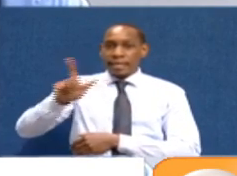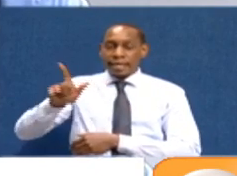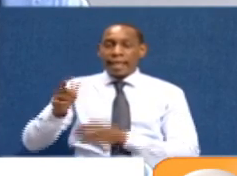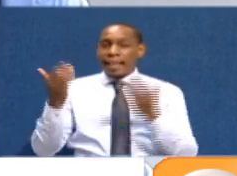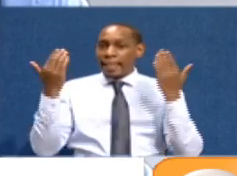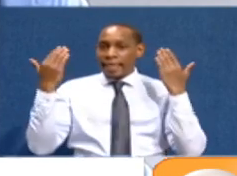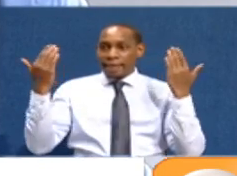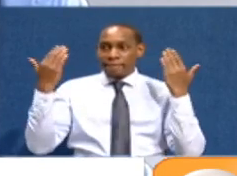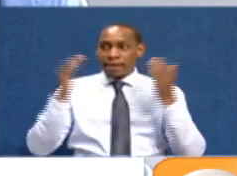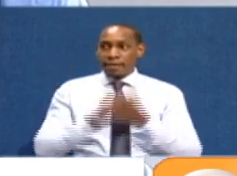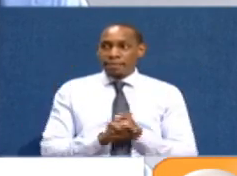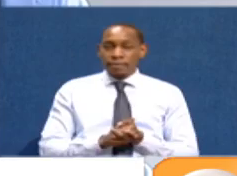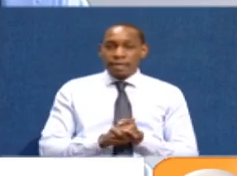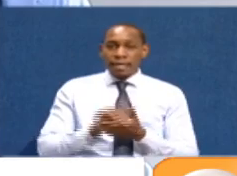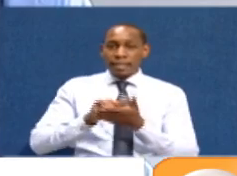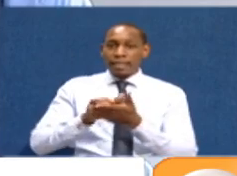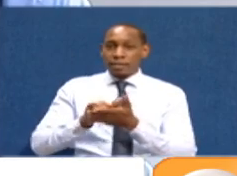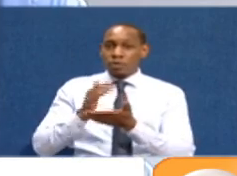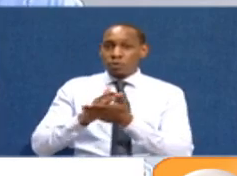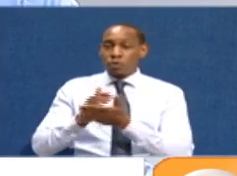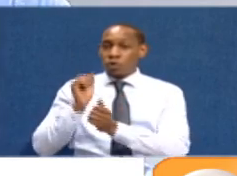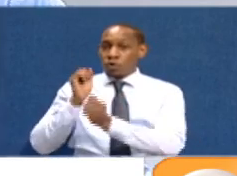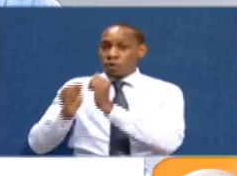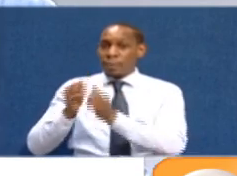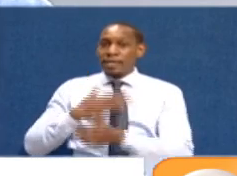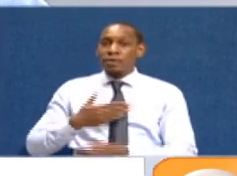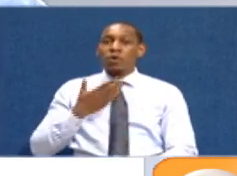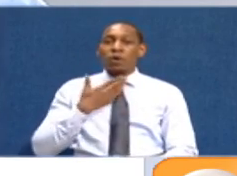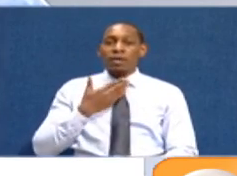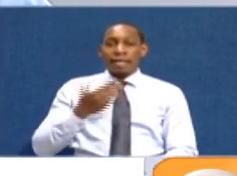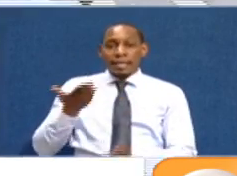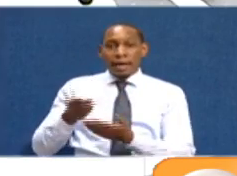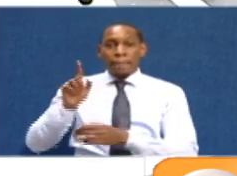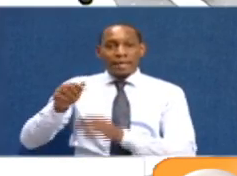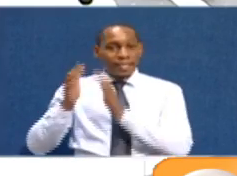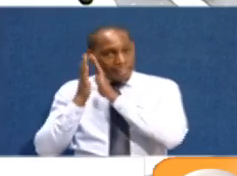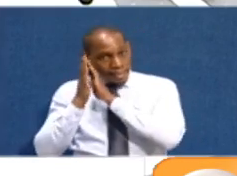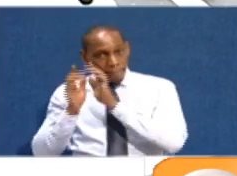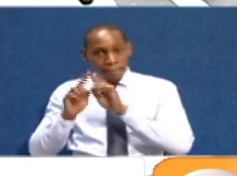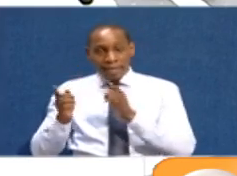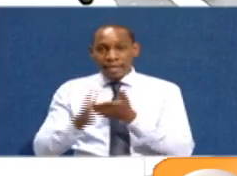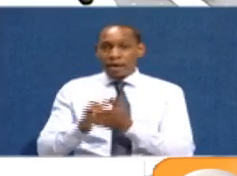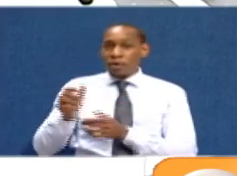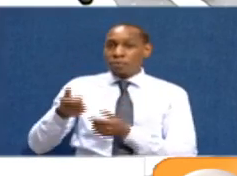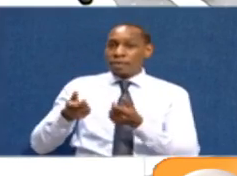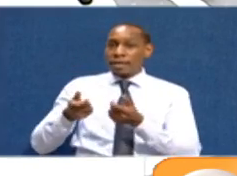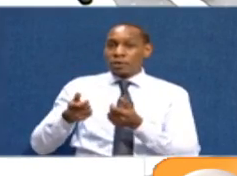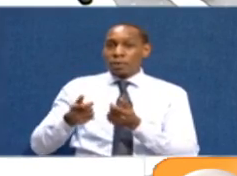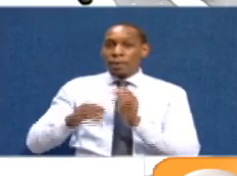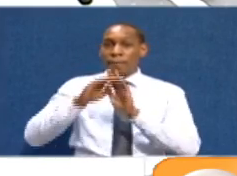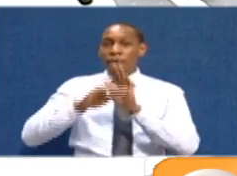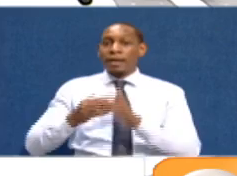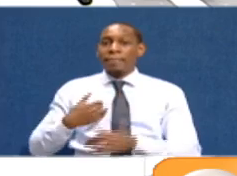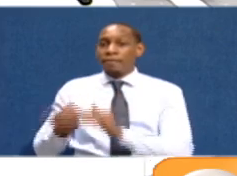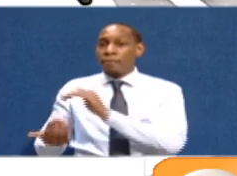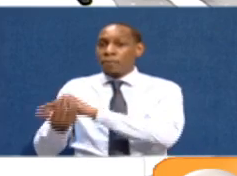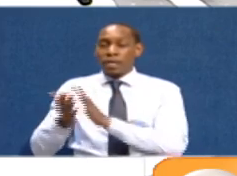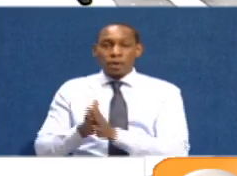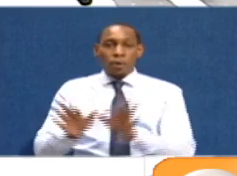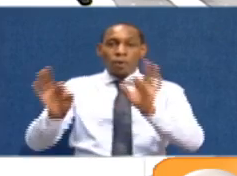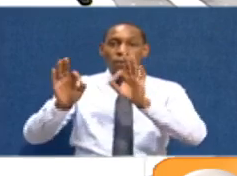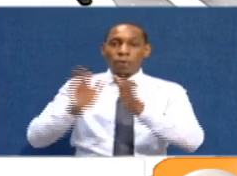ever. This is coming from the competition. Thank you, Maina. He's supposed to be asleep right now because he's on the radio in the morning. Yes.